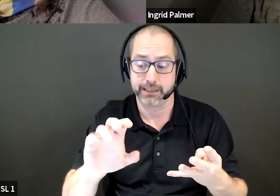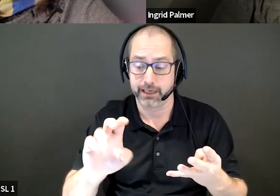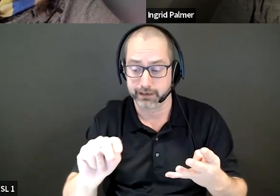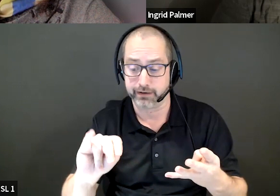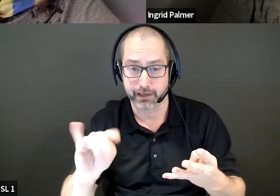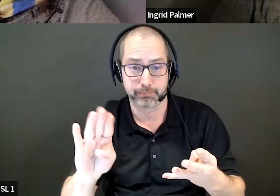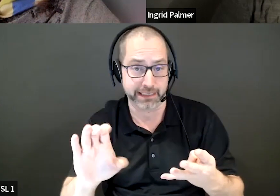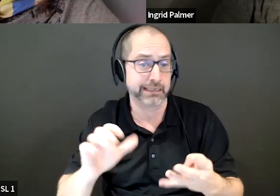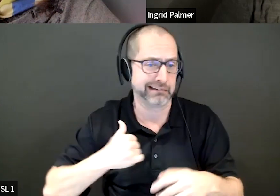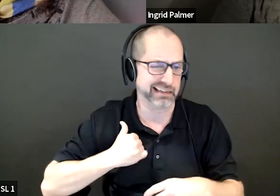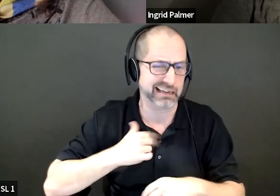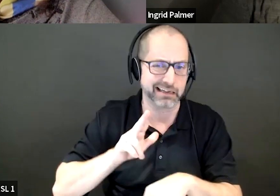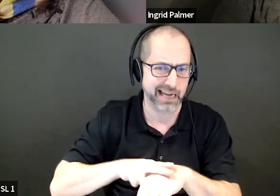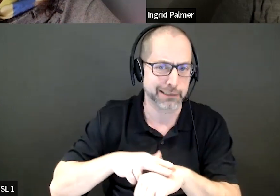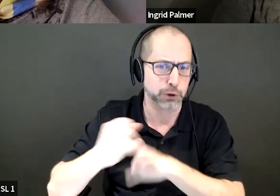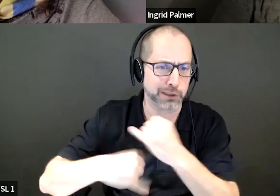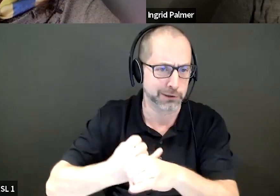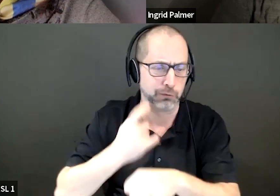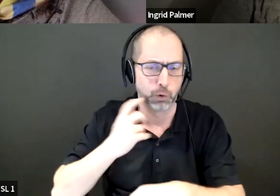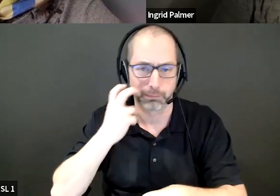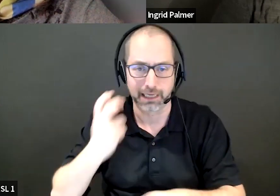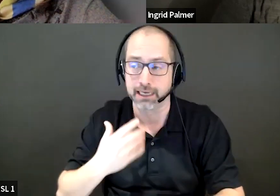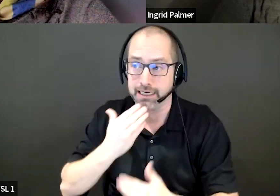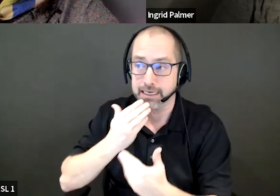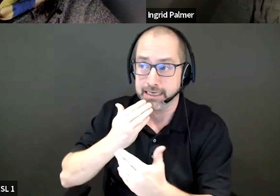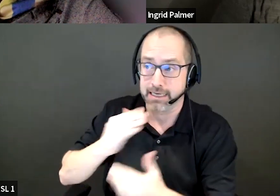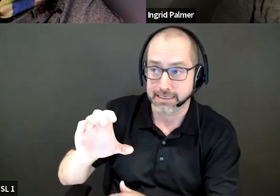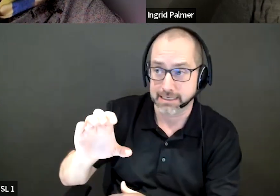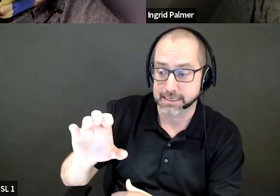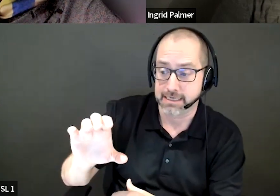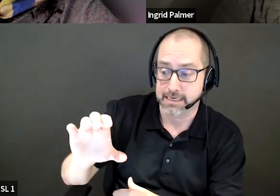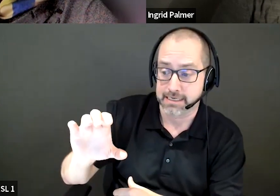A special thank you to CRWDP, IDEA,